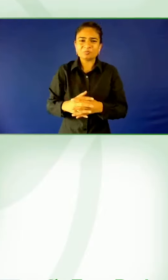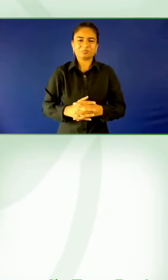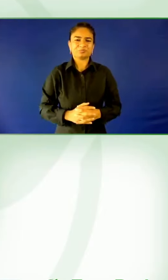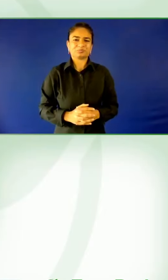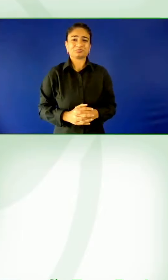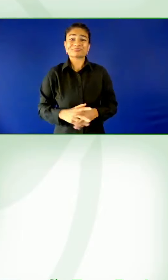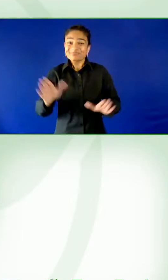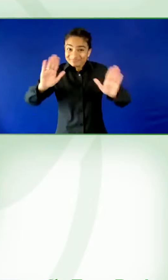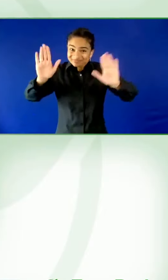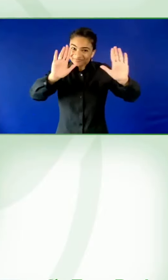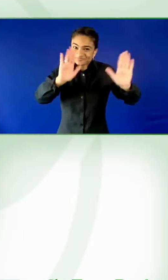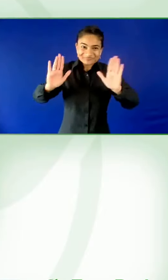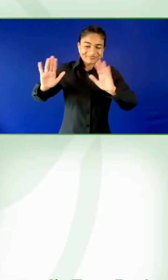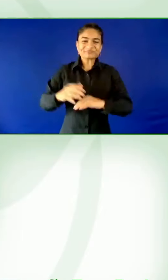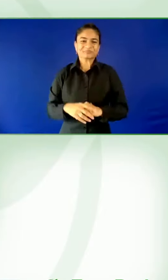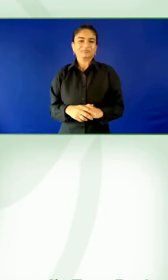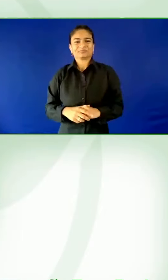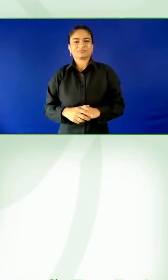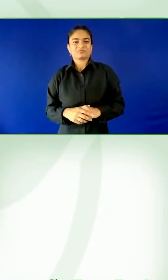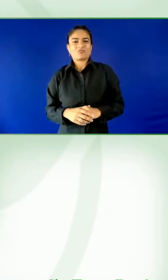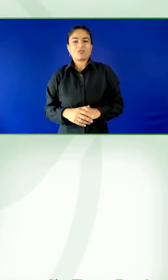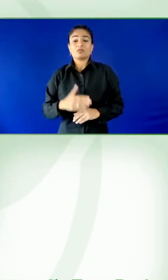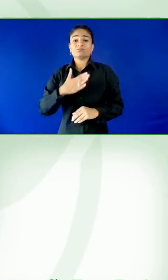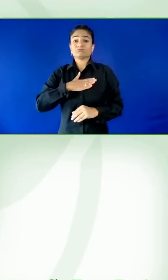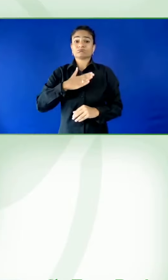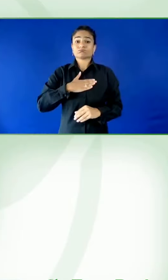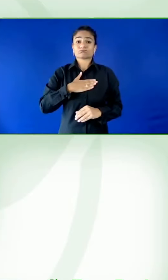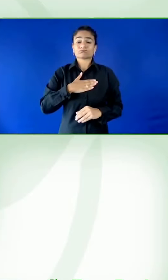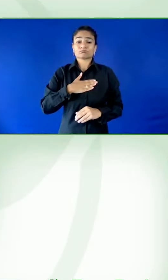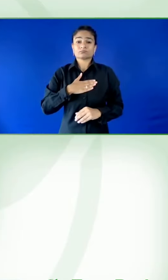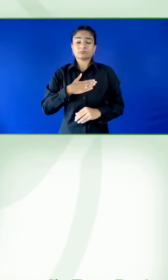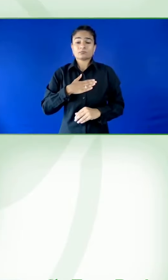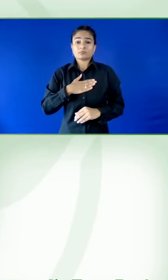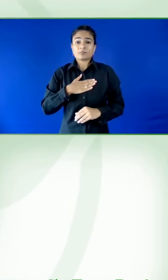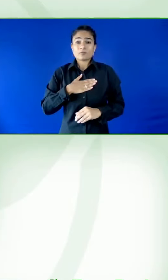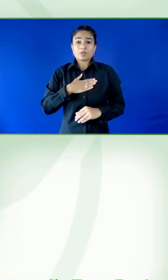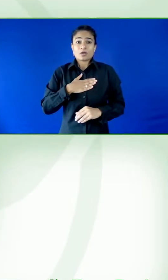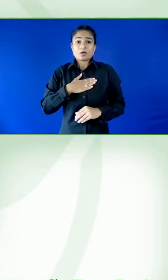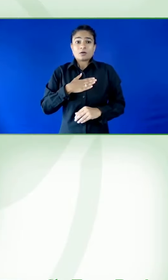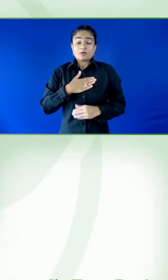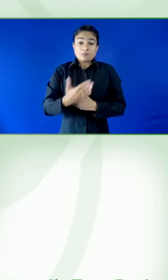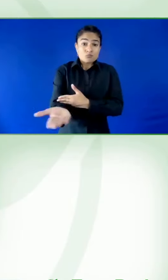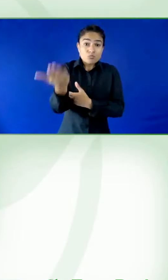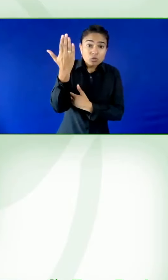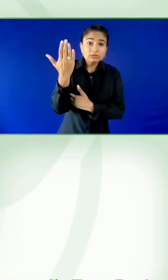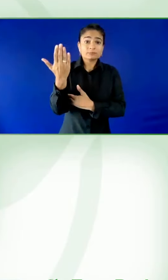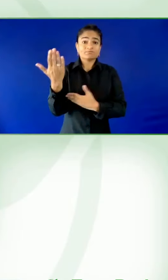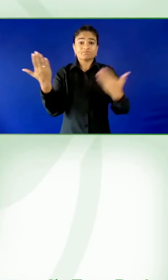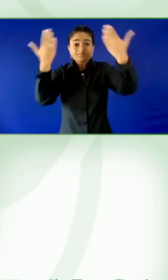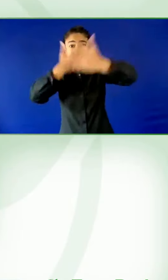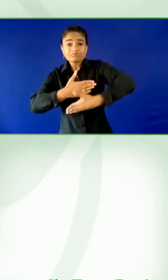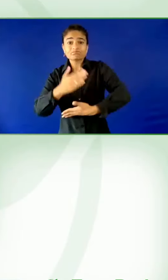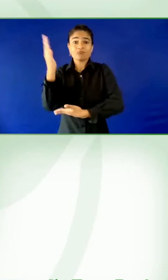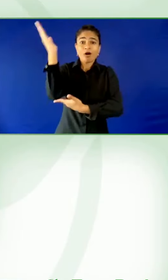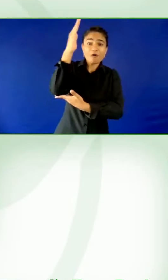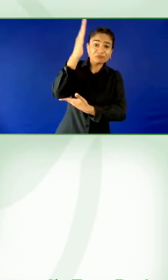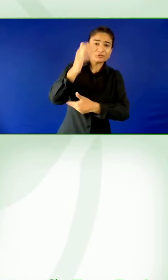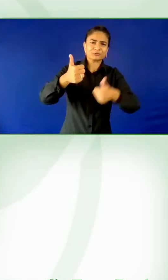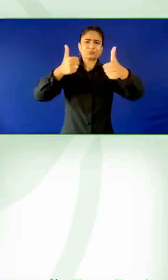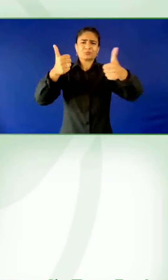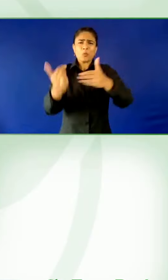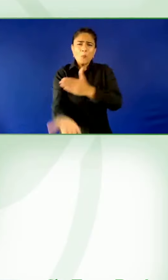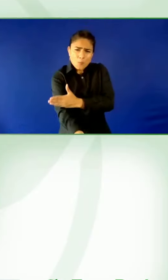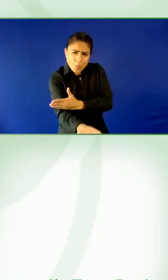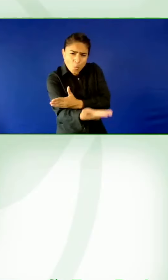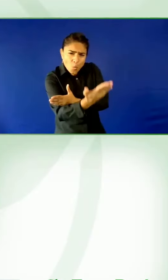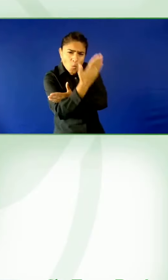USA and other parts. So, yeah, Enable India works for economic